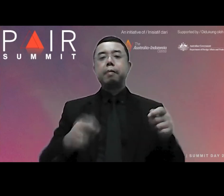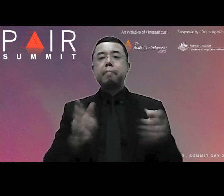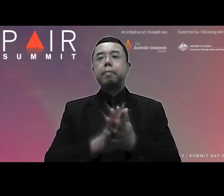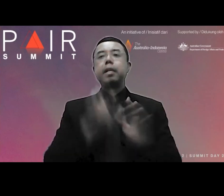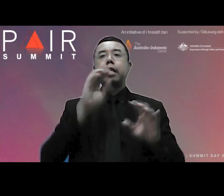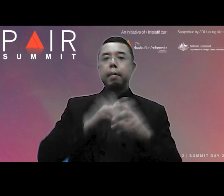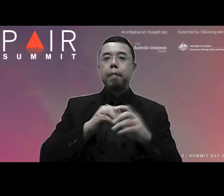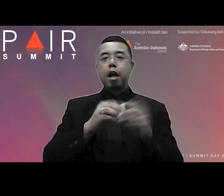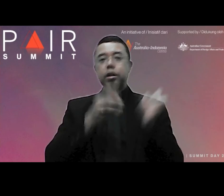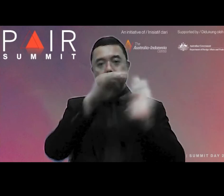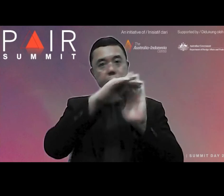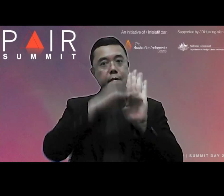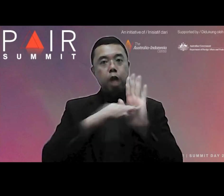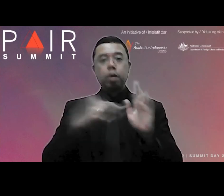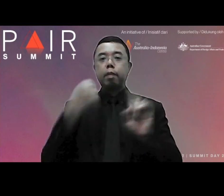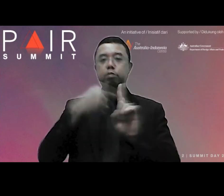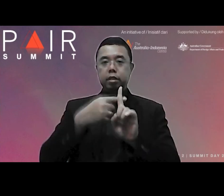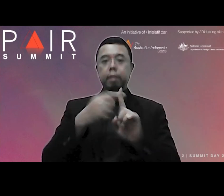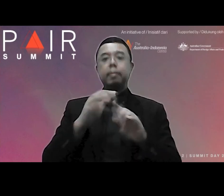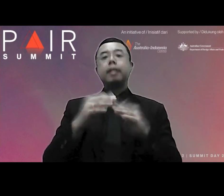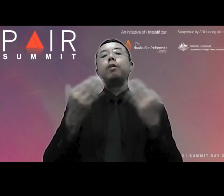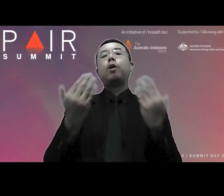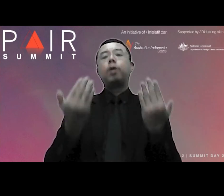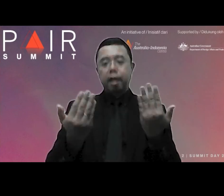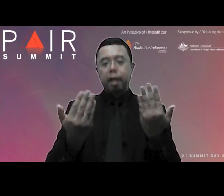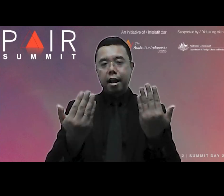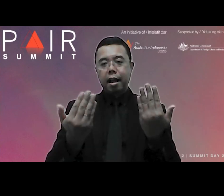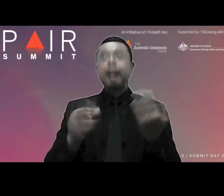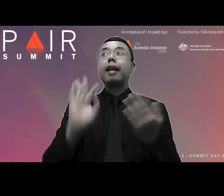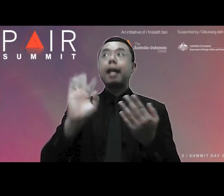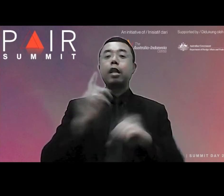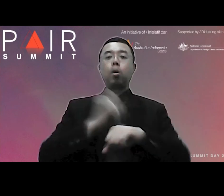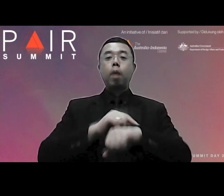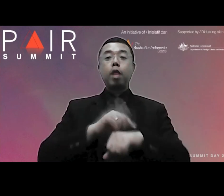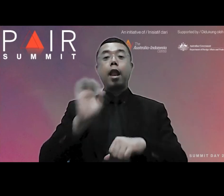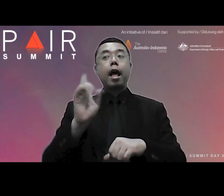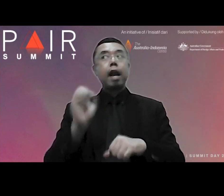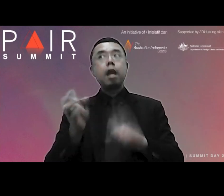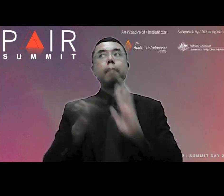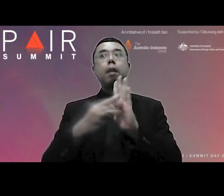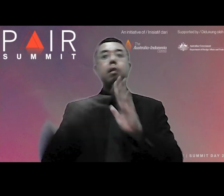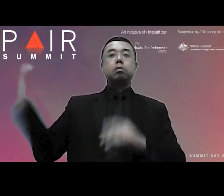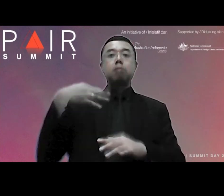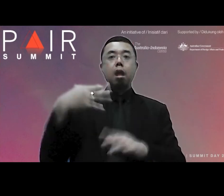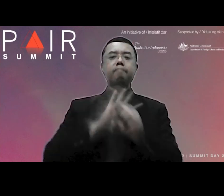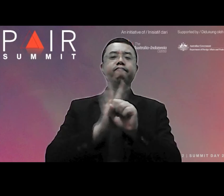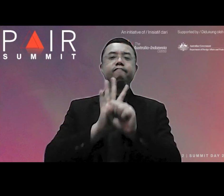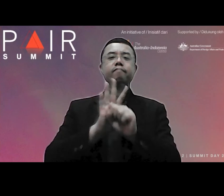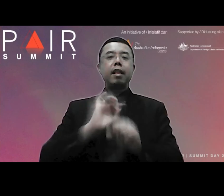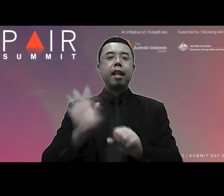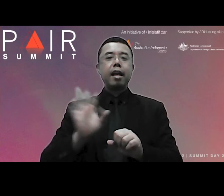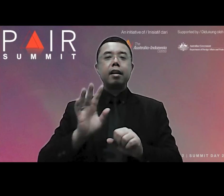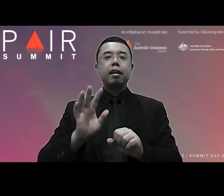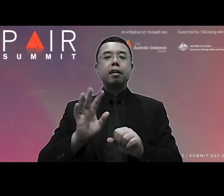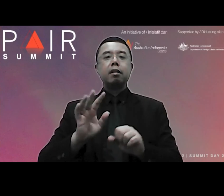hopefully next time we have a nasty pandemic coming around, which unfortunately is probably going to be the case, we